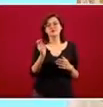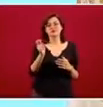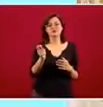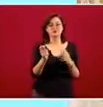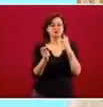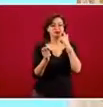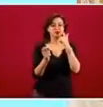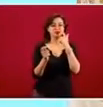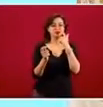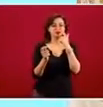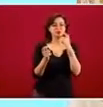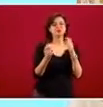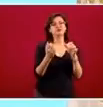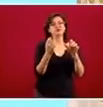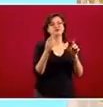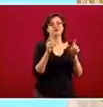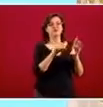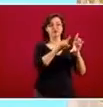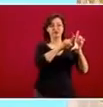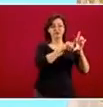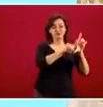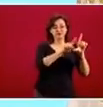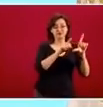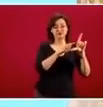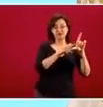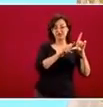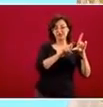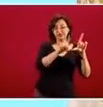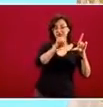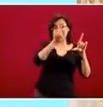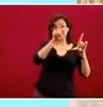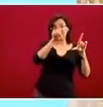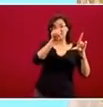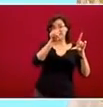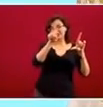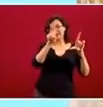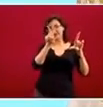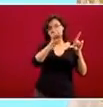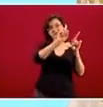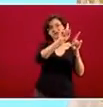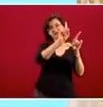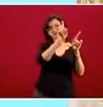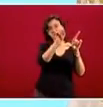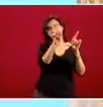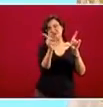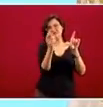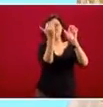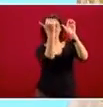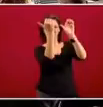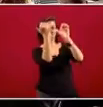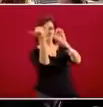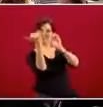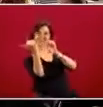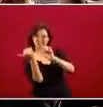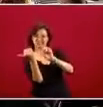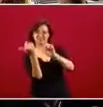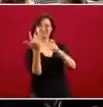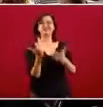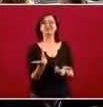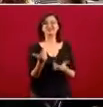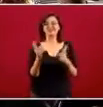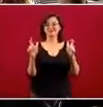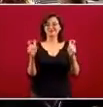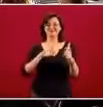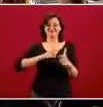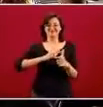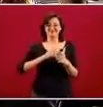chunk of the curve means the daily amount of new cases. But to flatten the curve means to reduce this inclination.